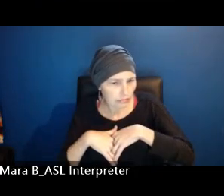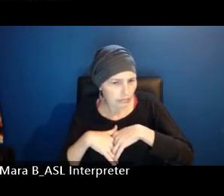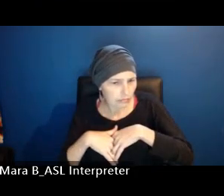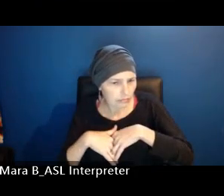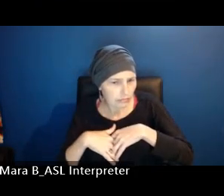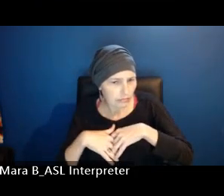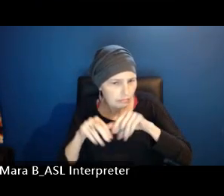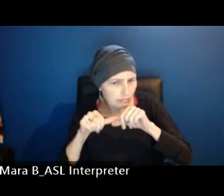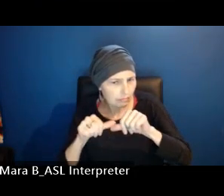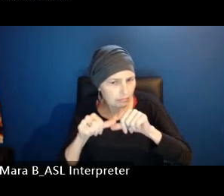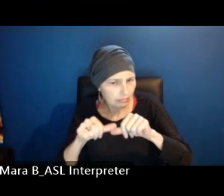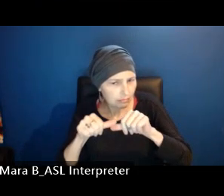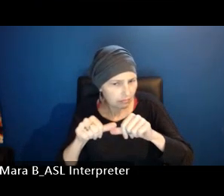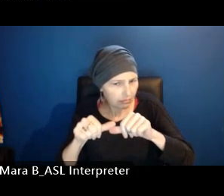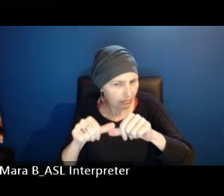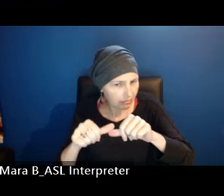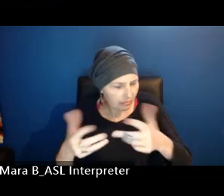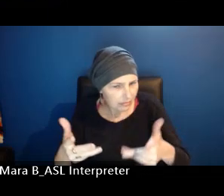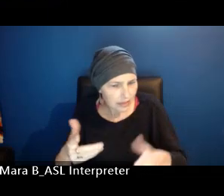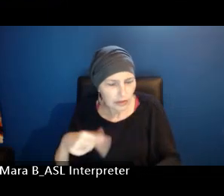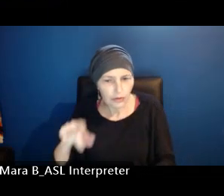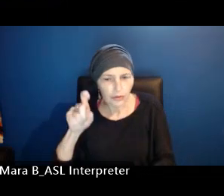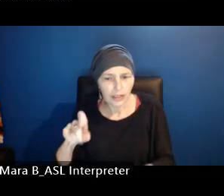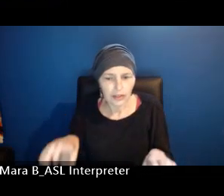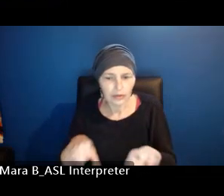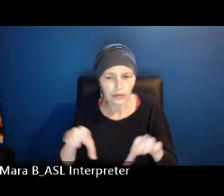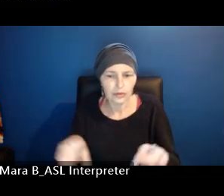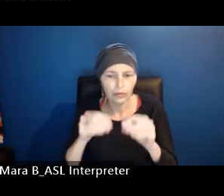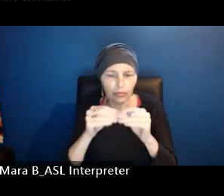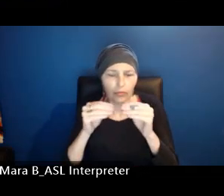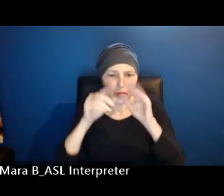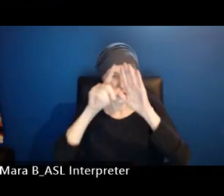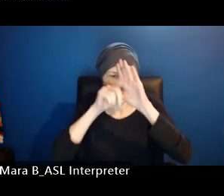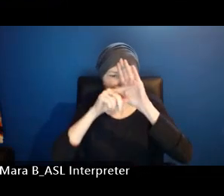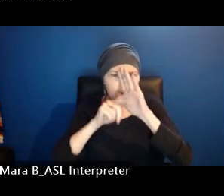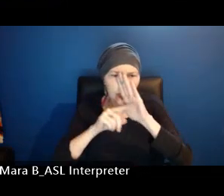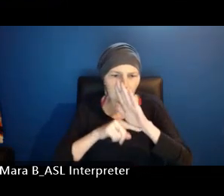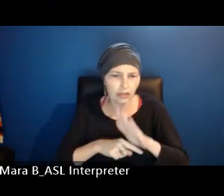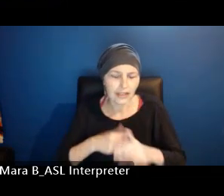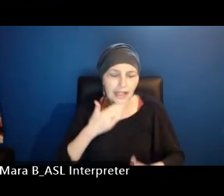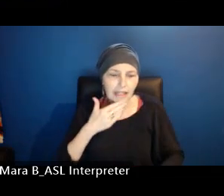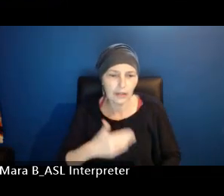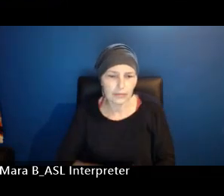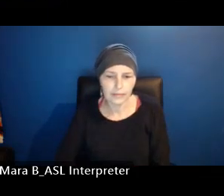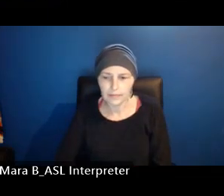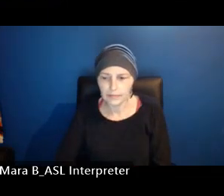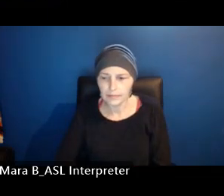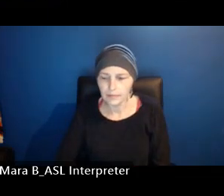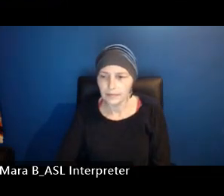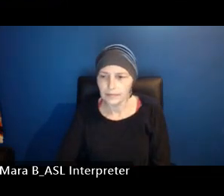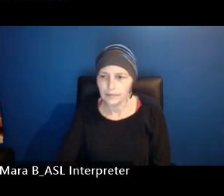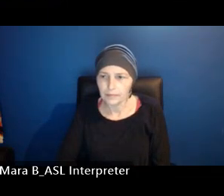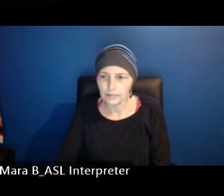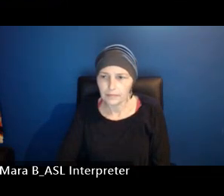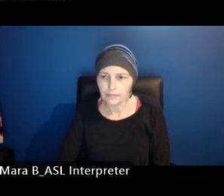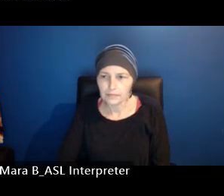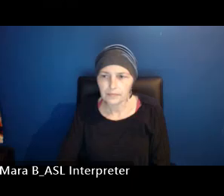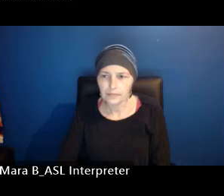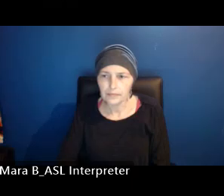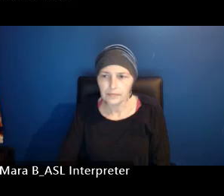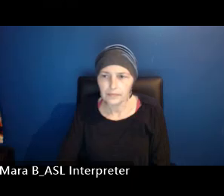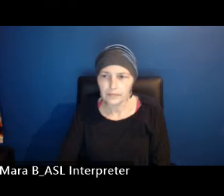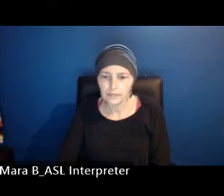really do more research as far as what's going to happen. Thank you so much. Thank you. So this to do a little